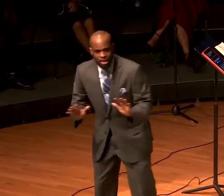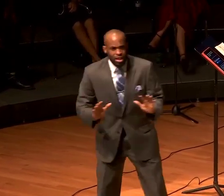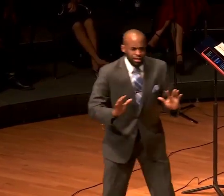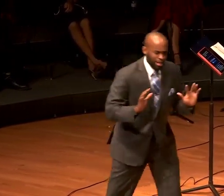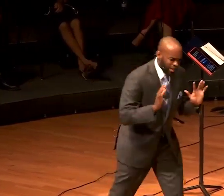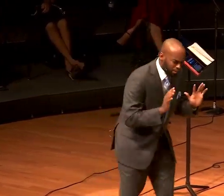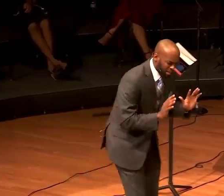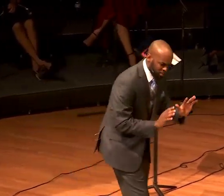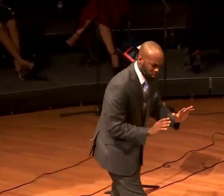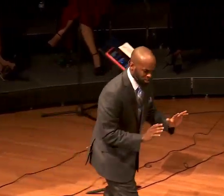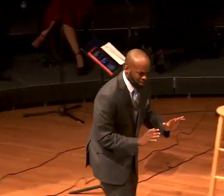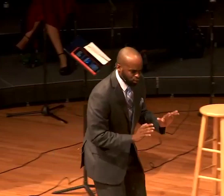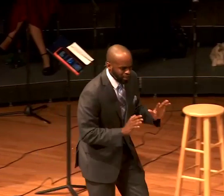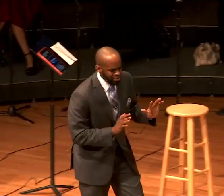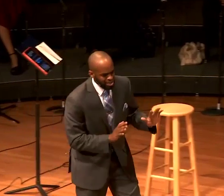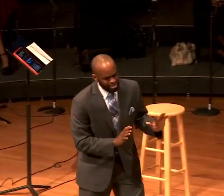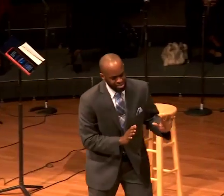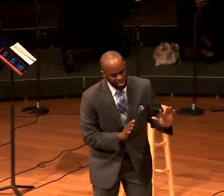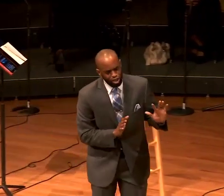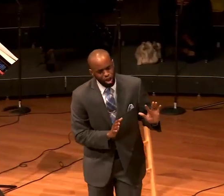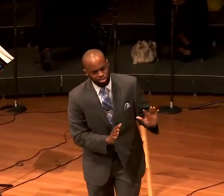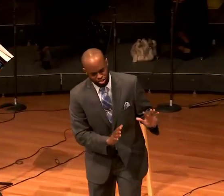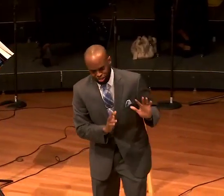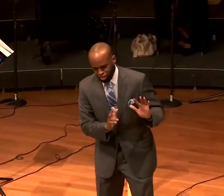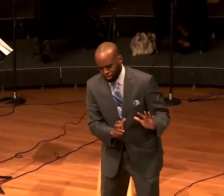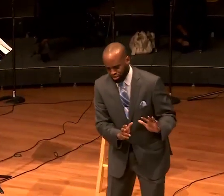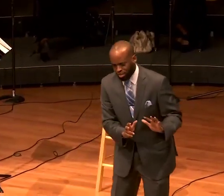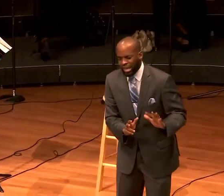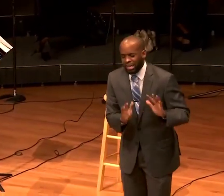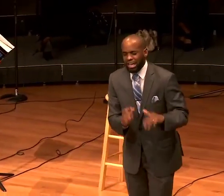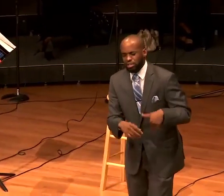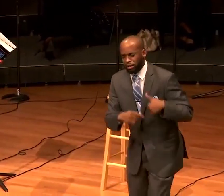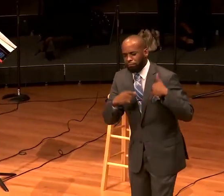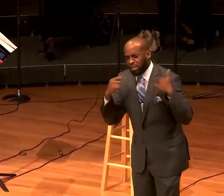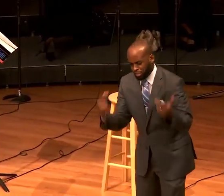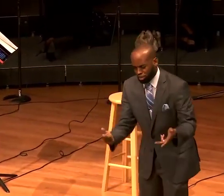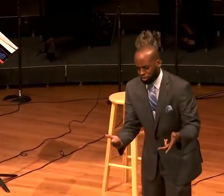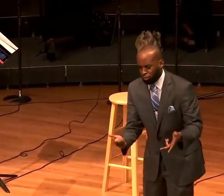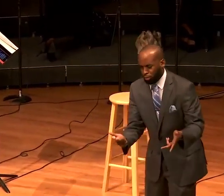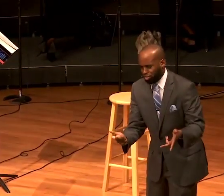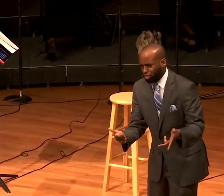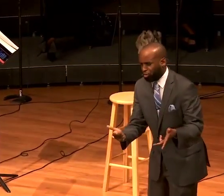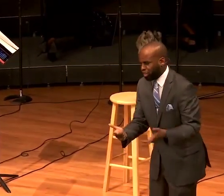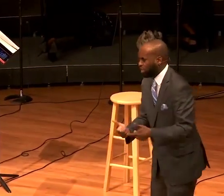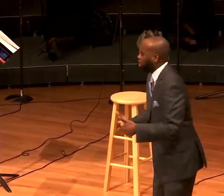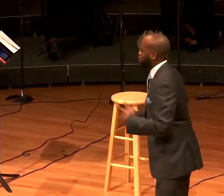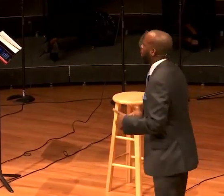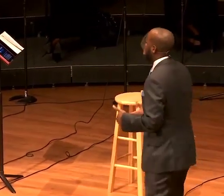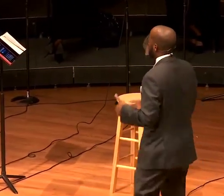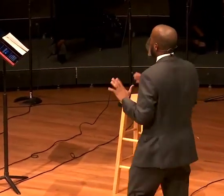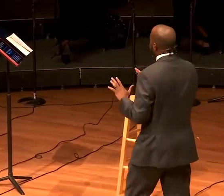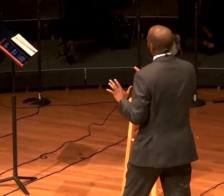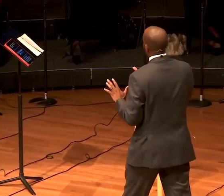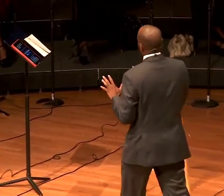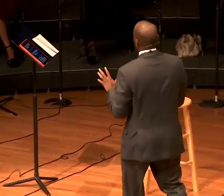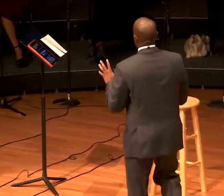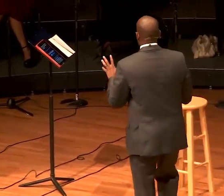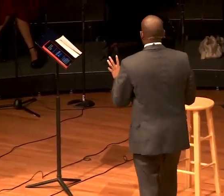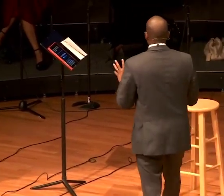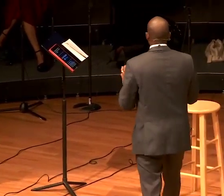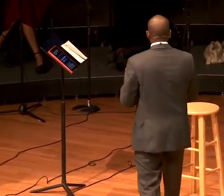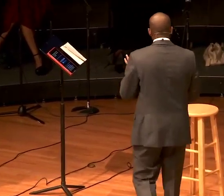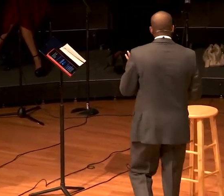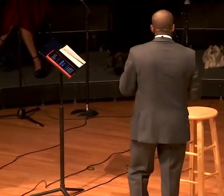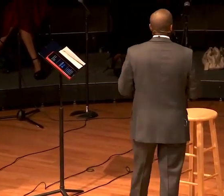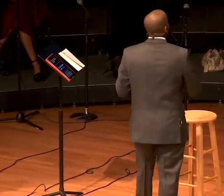see this. The enemy is so subtle. What he does is he causes the church. He can't defeat the church through persecution. So all he does is